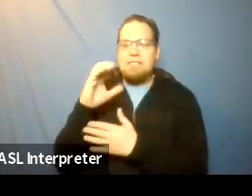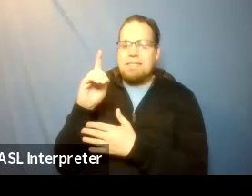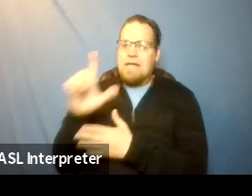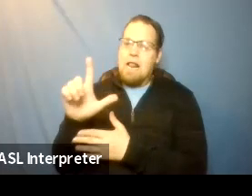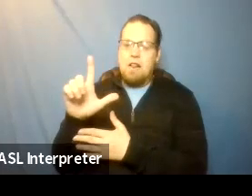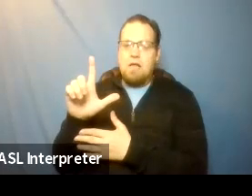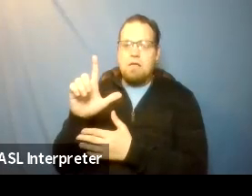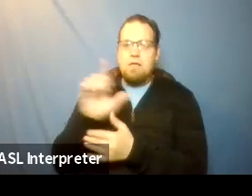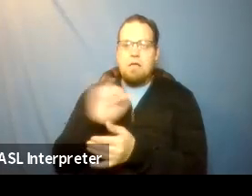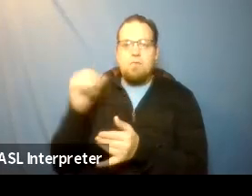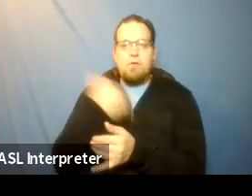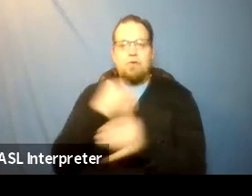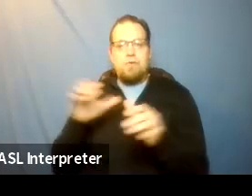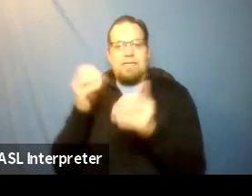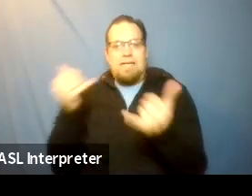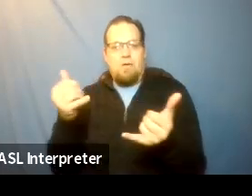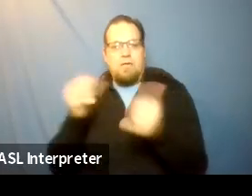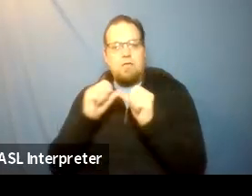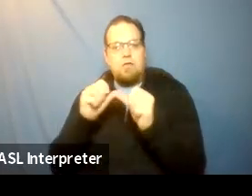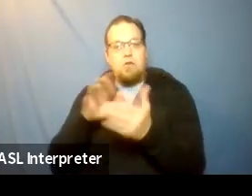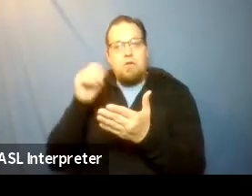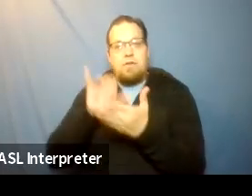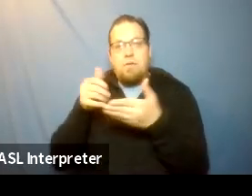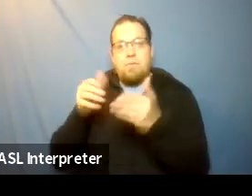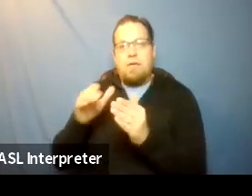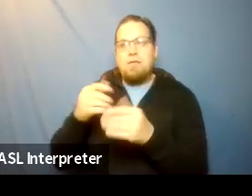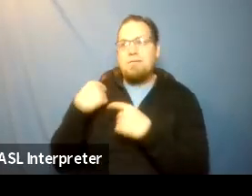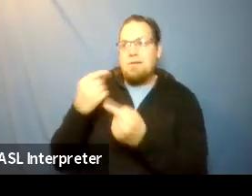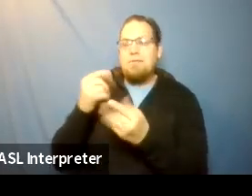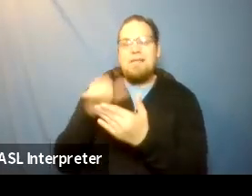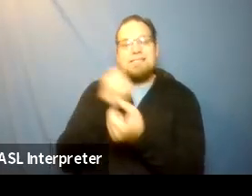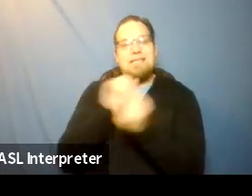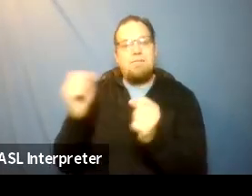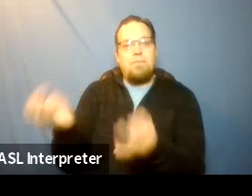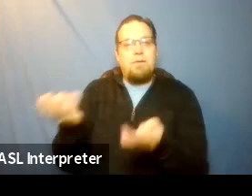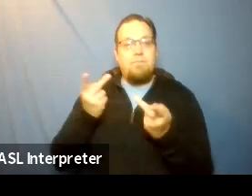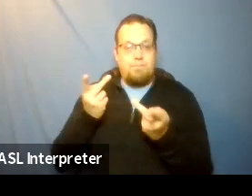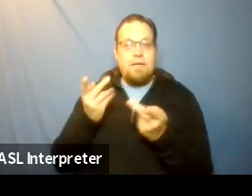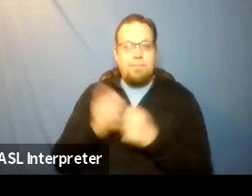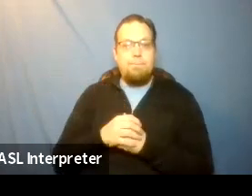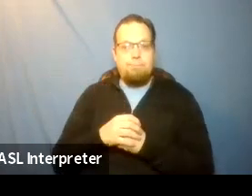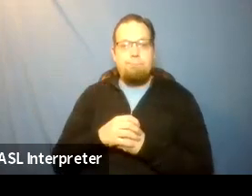and continue learning that way until it's safe to bring everybody back.